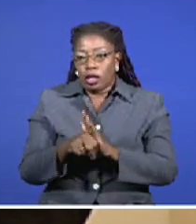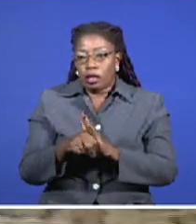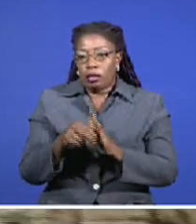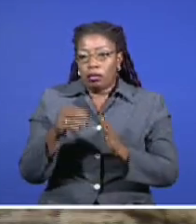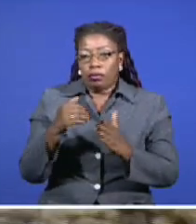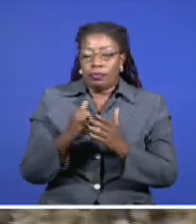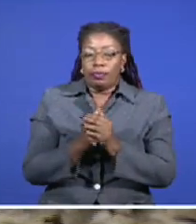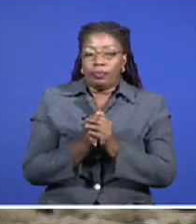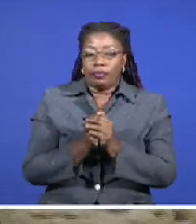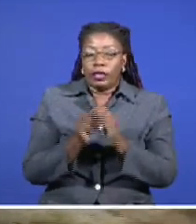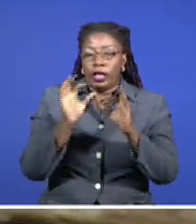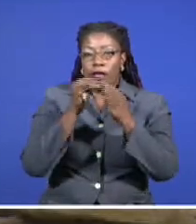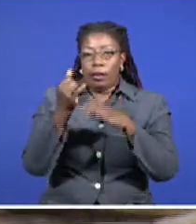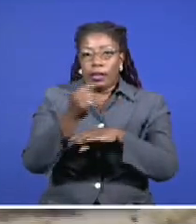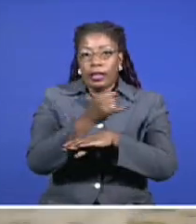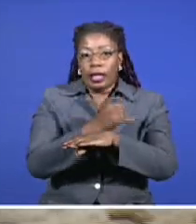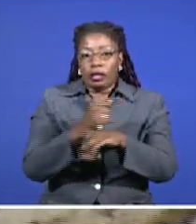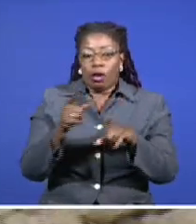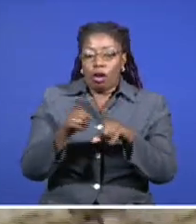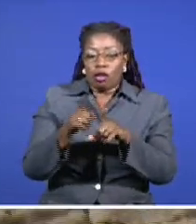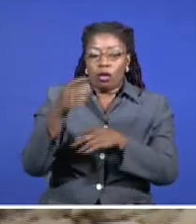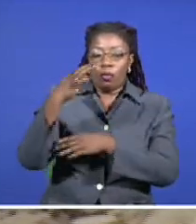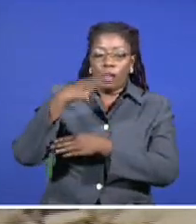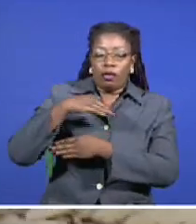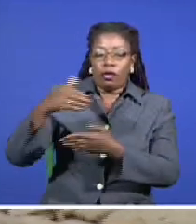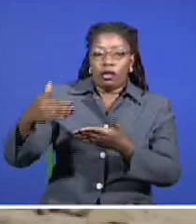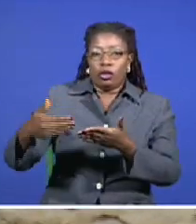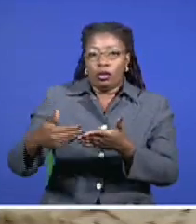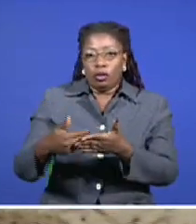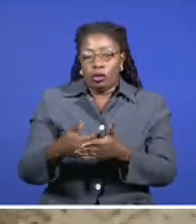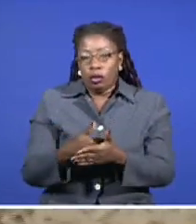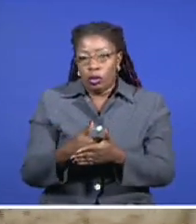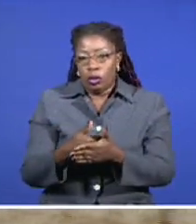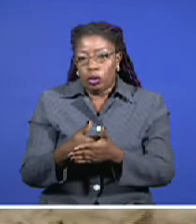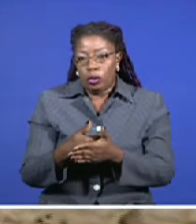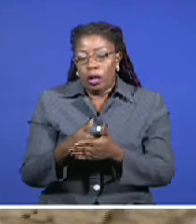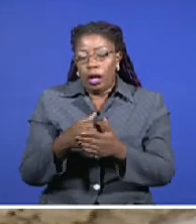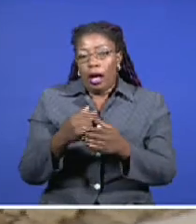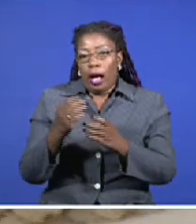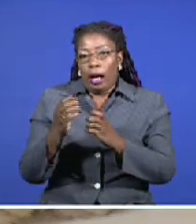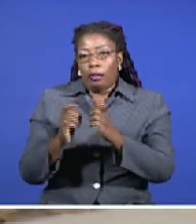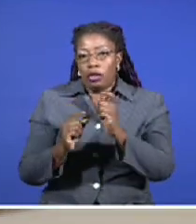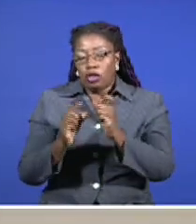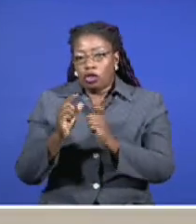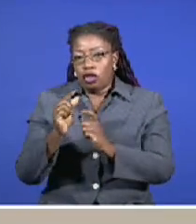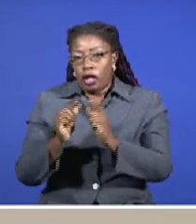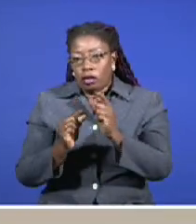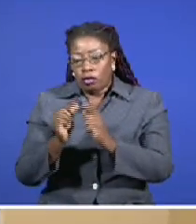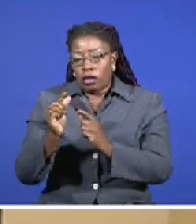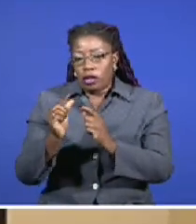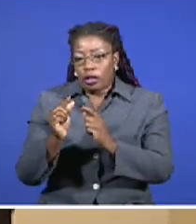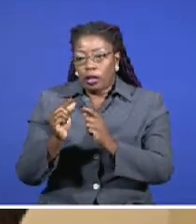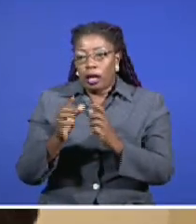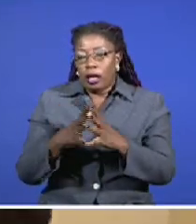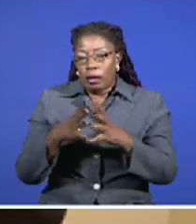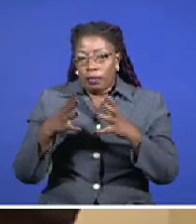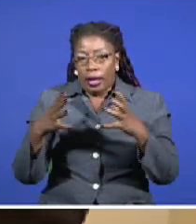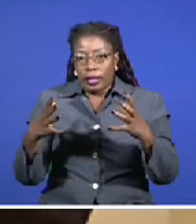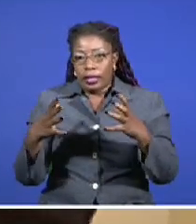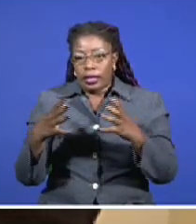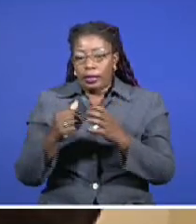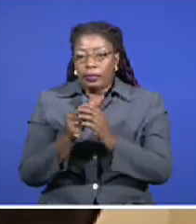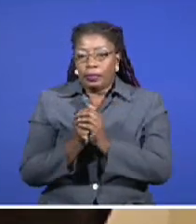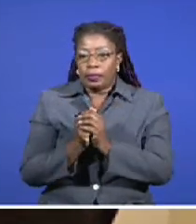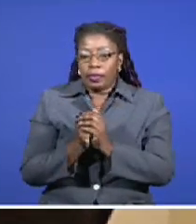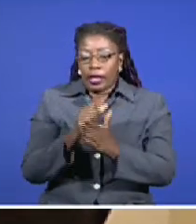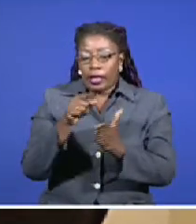2015. Family Islands will also benefit from new generation capacity, lightning protection, and coordination studies. We're doing these coordination studies